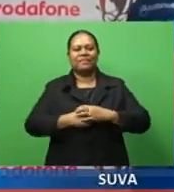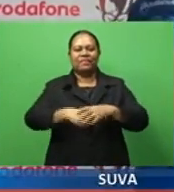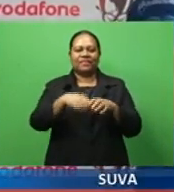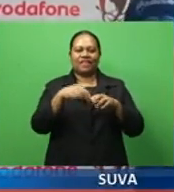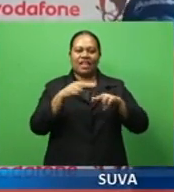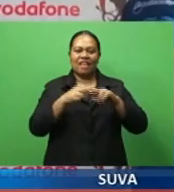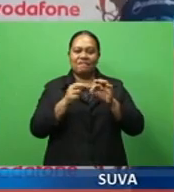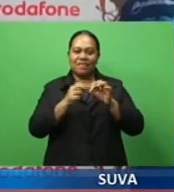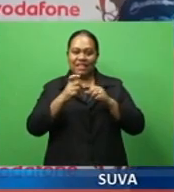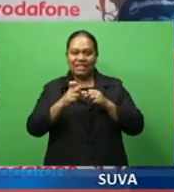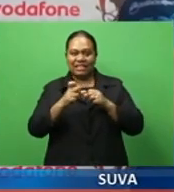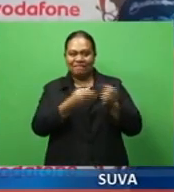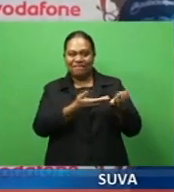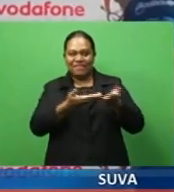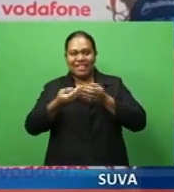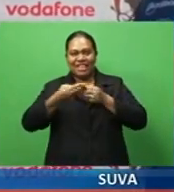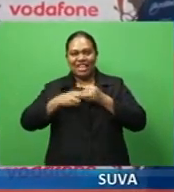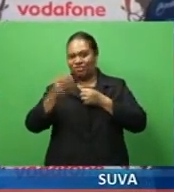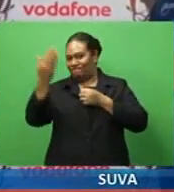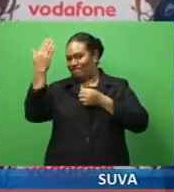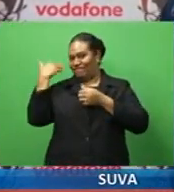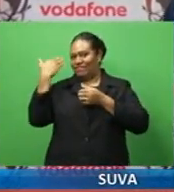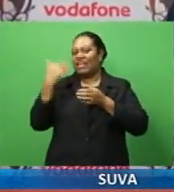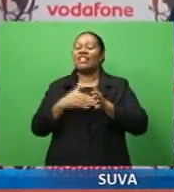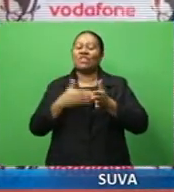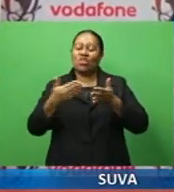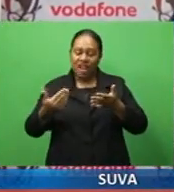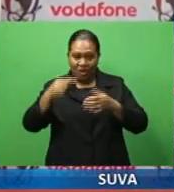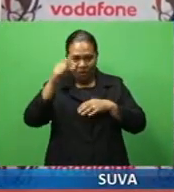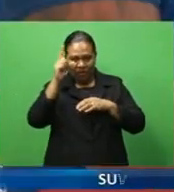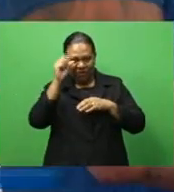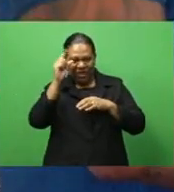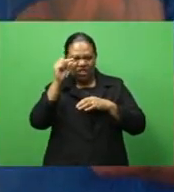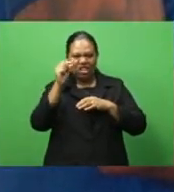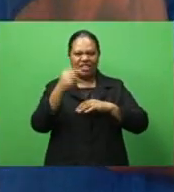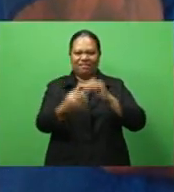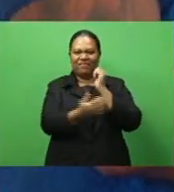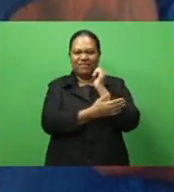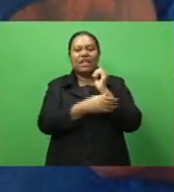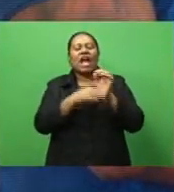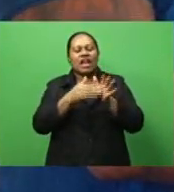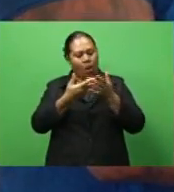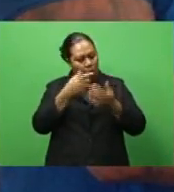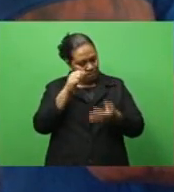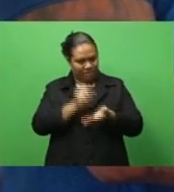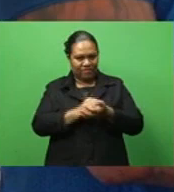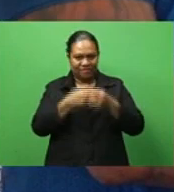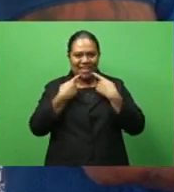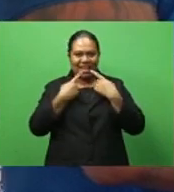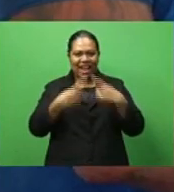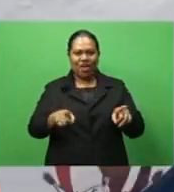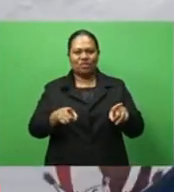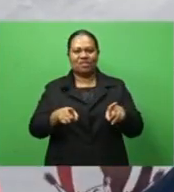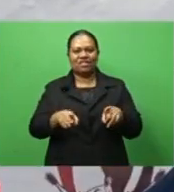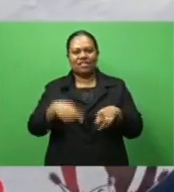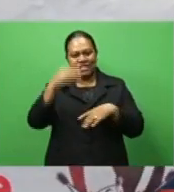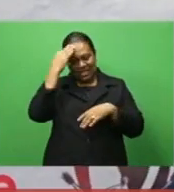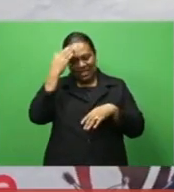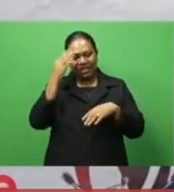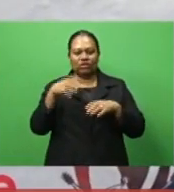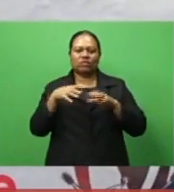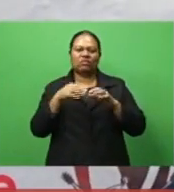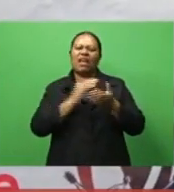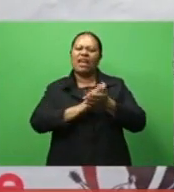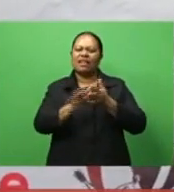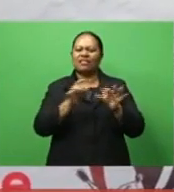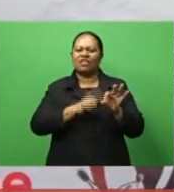FBC Sports broke the news 3 weeks ago, but today Fiji National Rugby League made the official announcement at its headquarters in Suva.